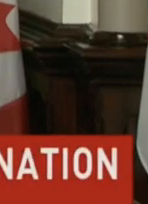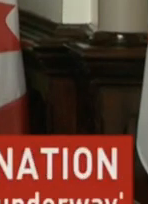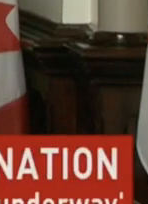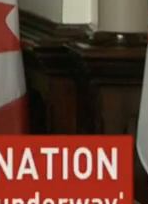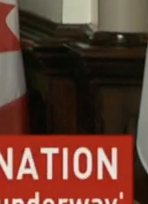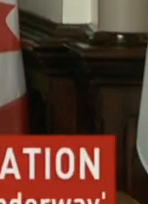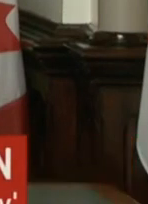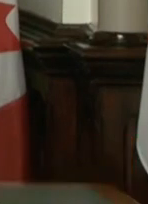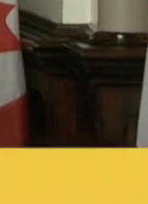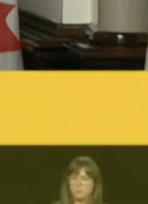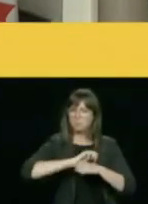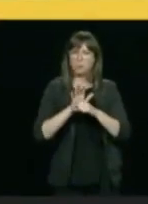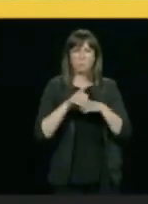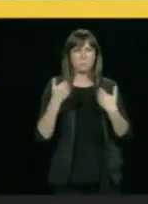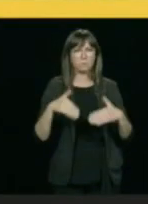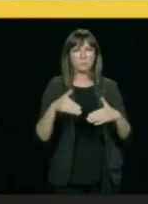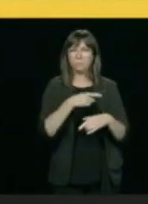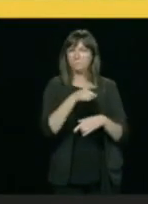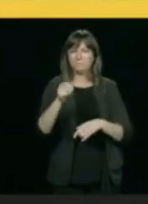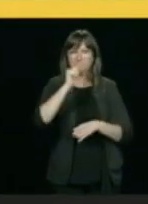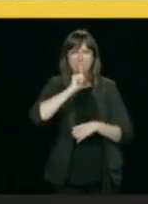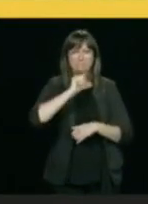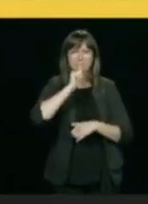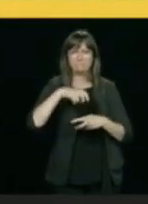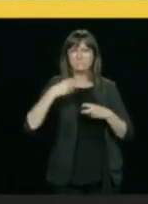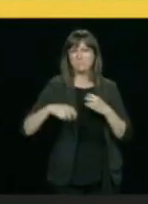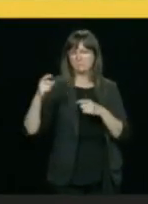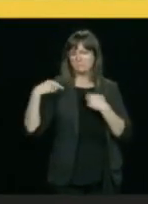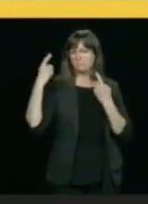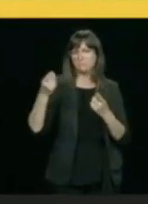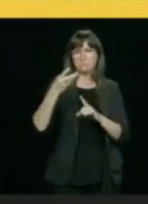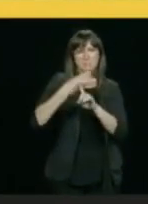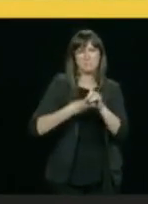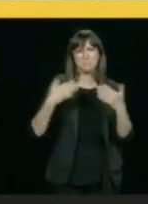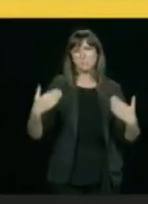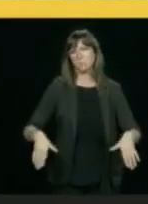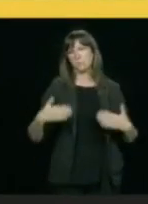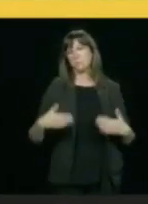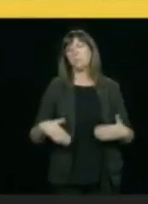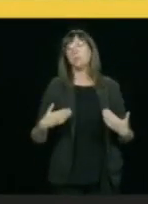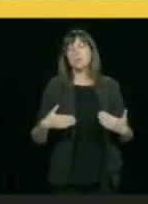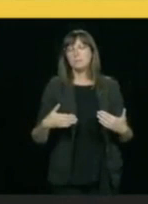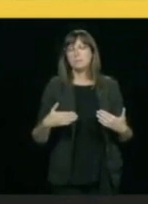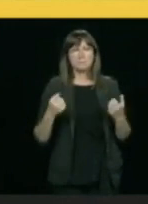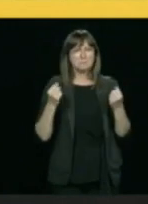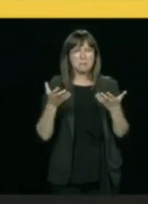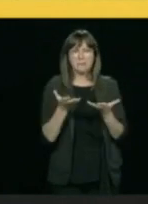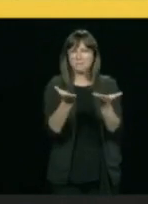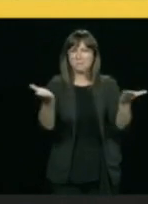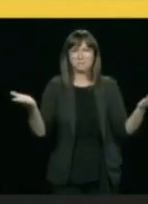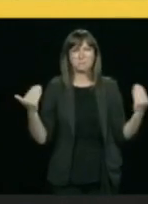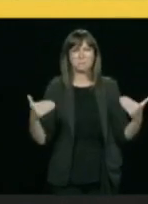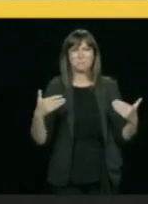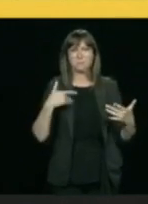COVID-19 a été difficile pour tous les Canadiens. 19 has been difficult for all Canadians in the last 6 months. For too many people, it's a